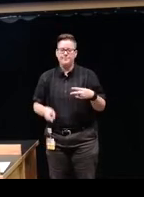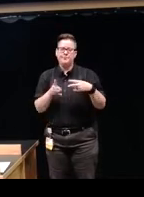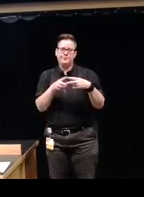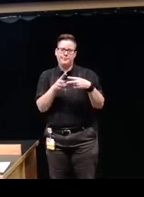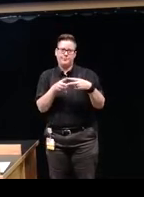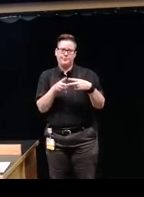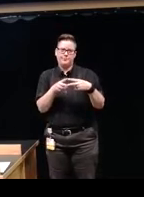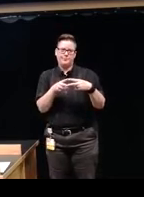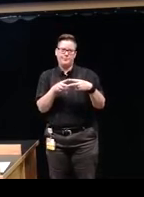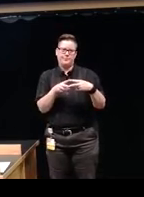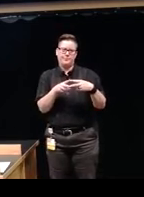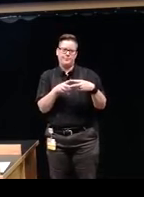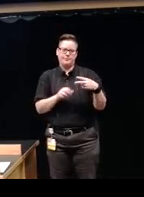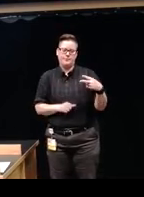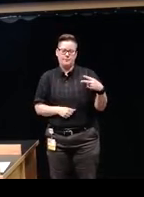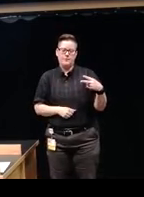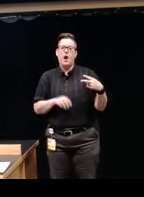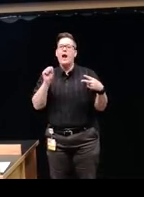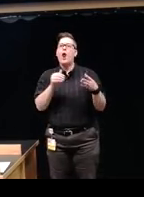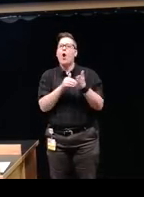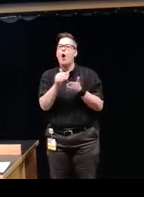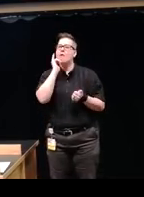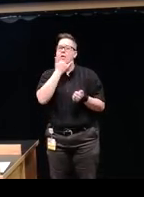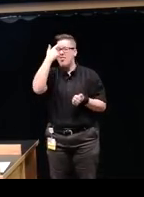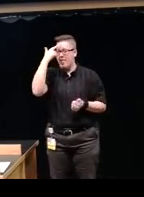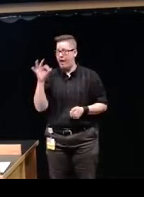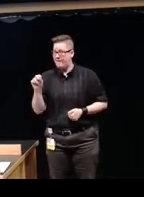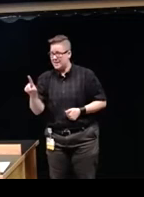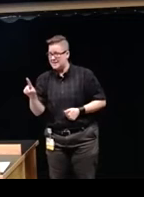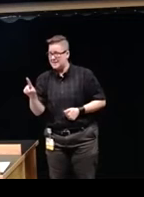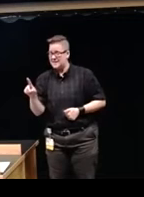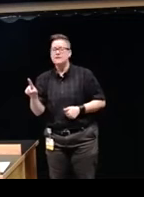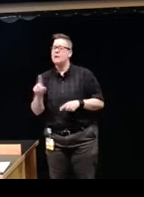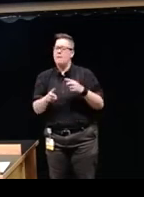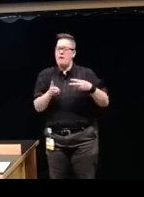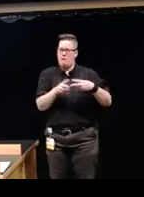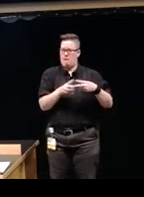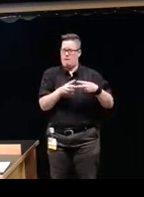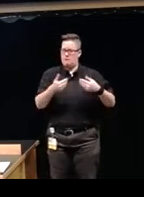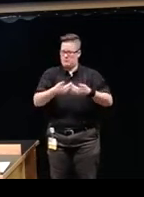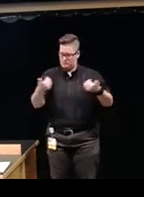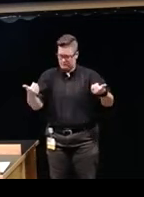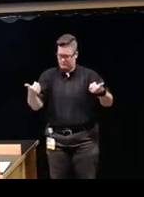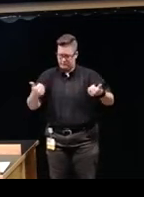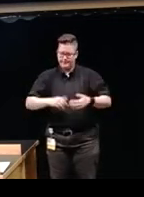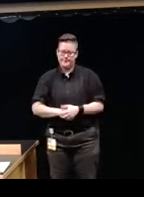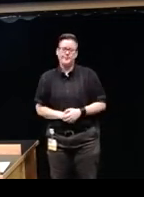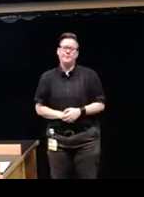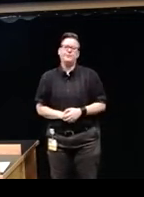two other conditions distinct from FND, but in my experience, sometimes confused for functional neurological disorder or